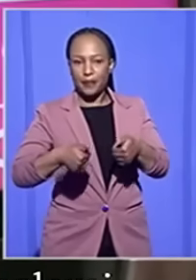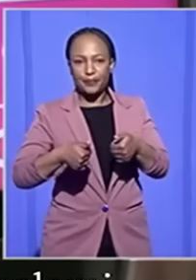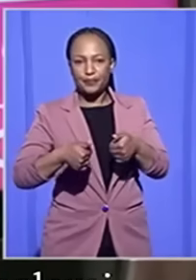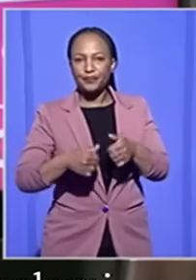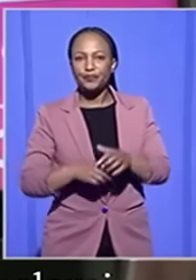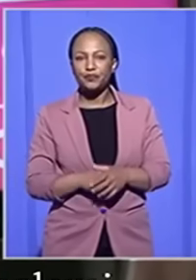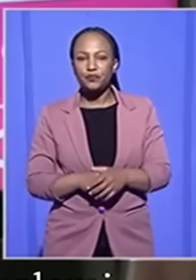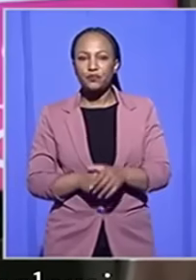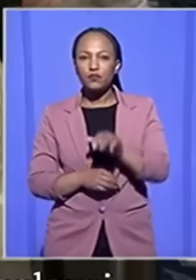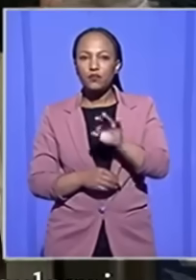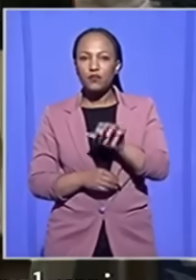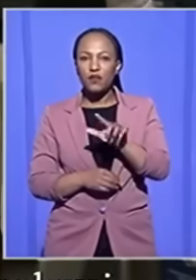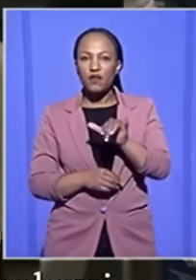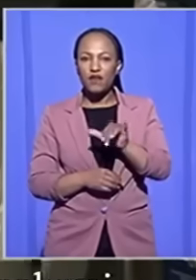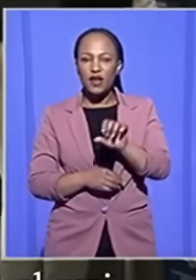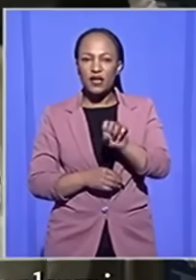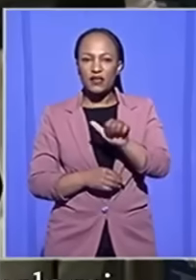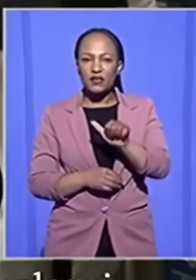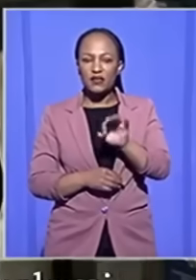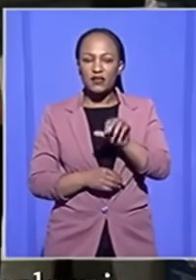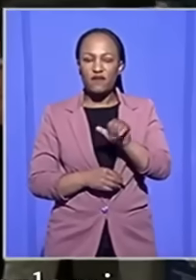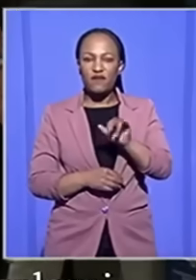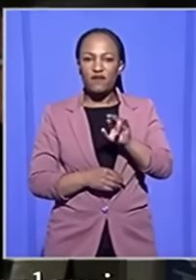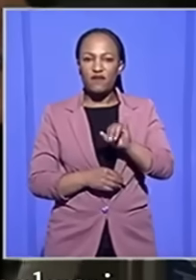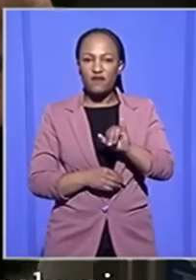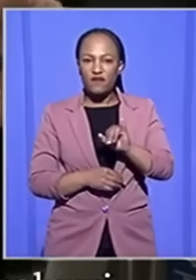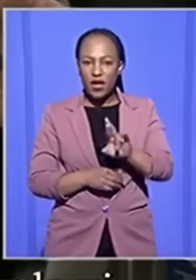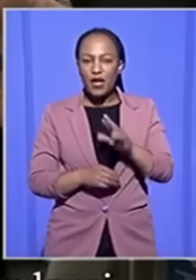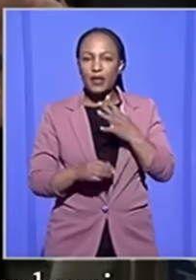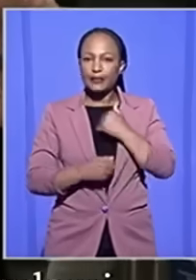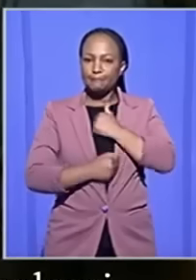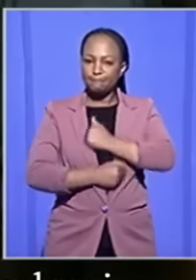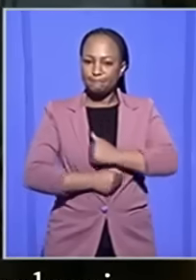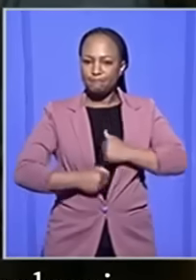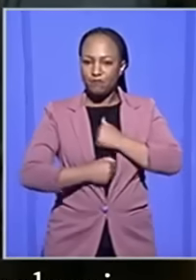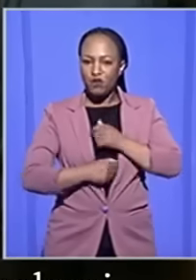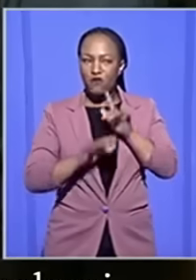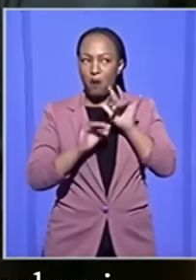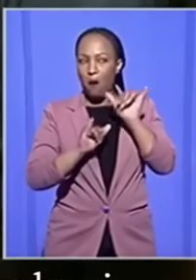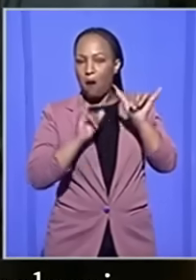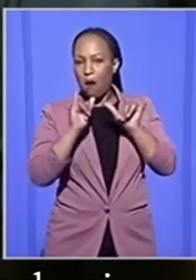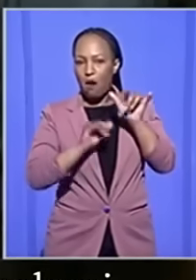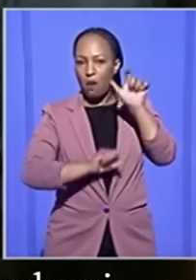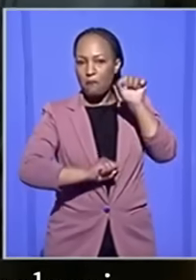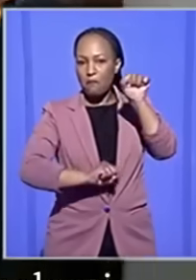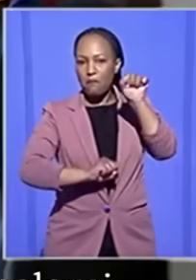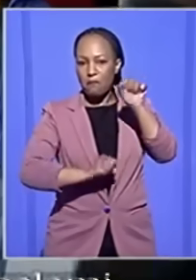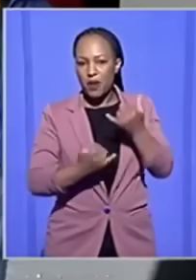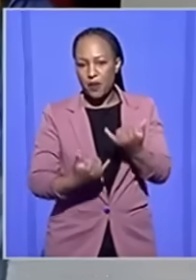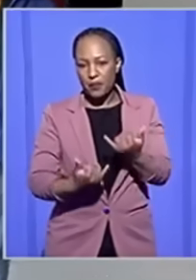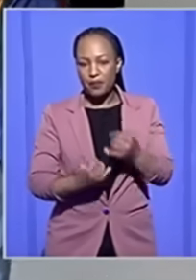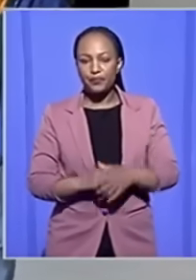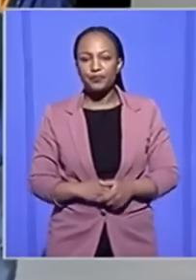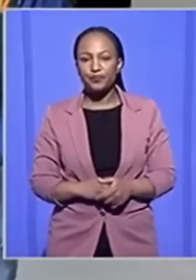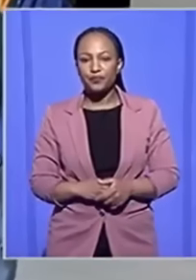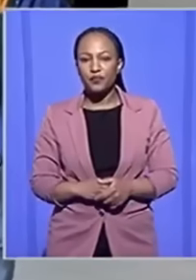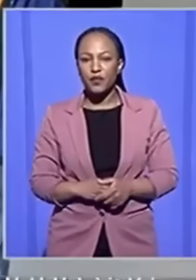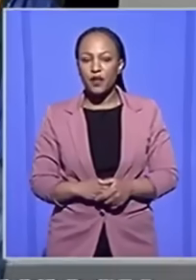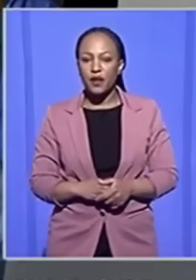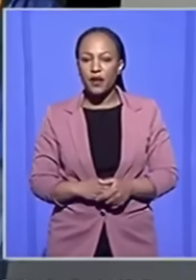lopile maitshwarelo go bapalami ba yone ka ntlha ditshupetso tsa bafofisi. We're just so grateful for all the